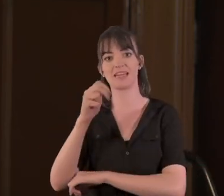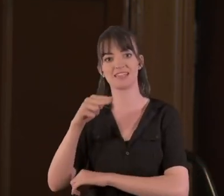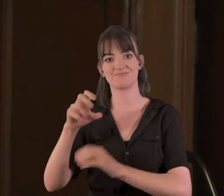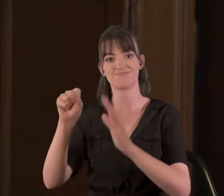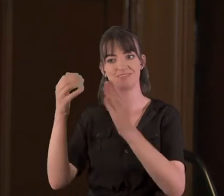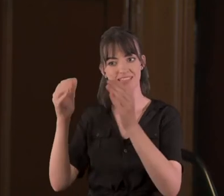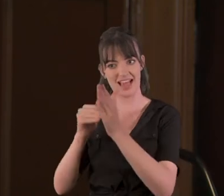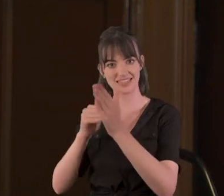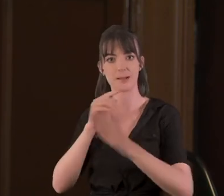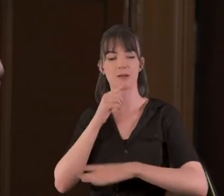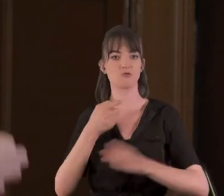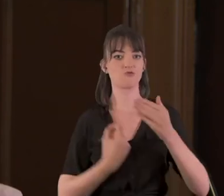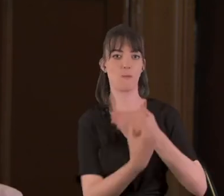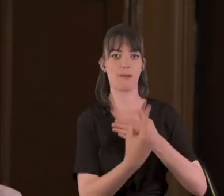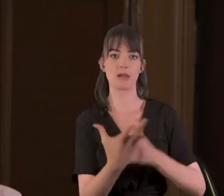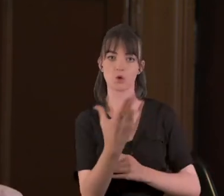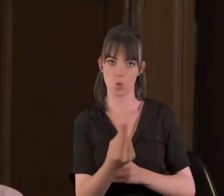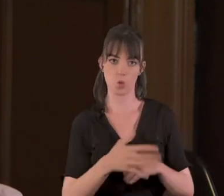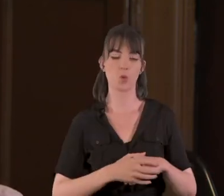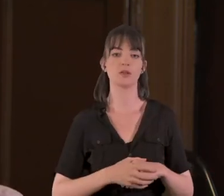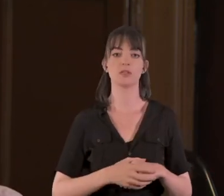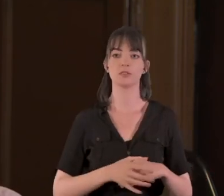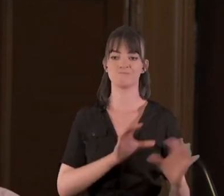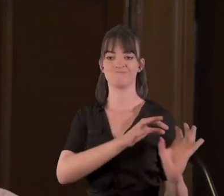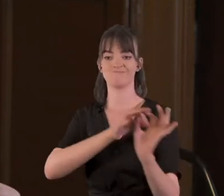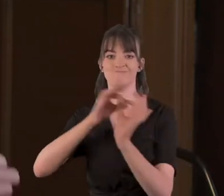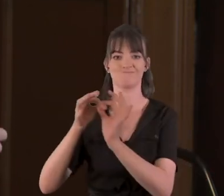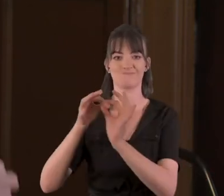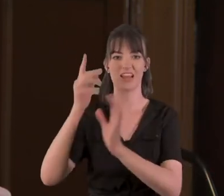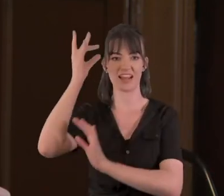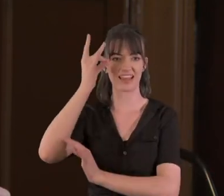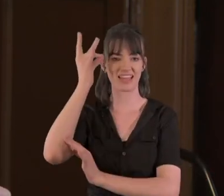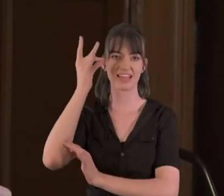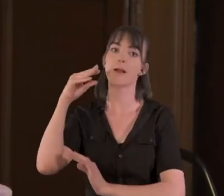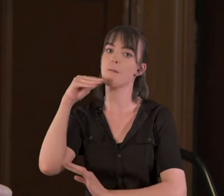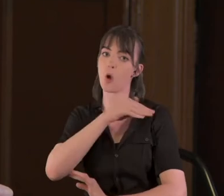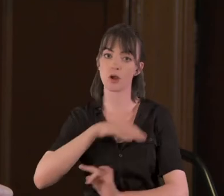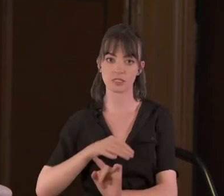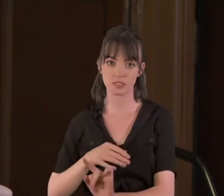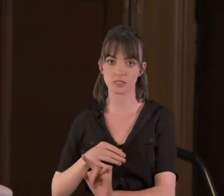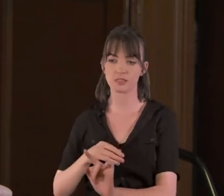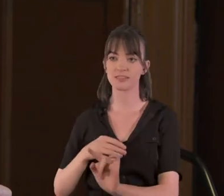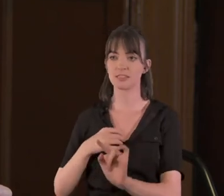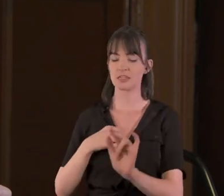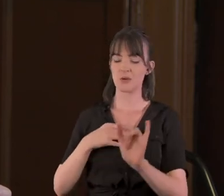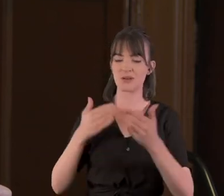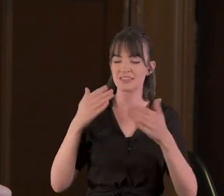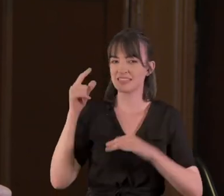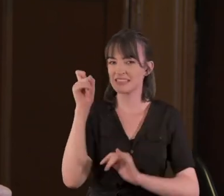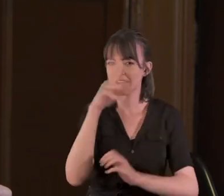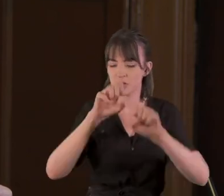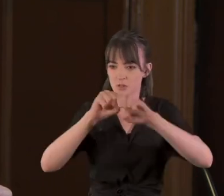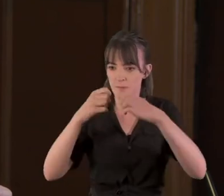Republic, no. Oath to Crown, essential. I don't think you could have sliced those things any